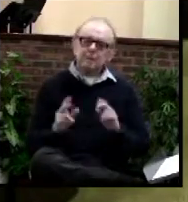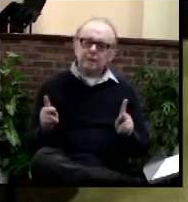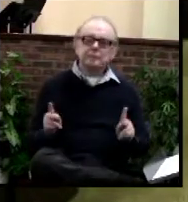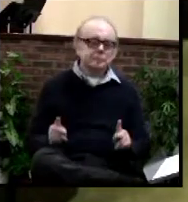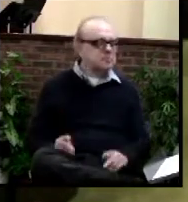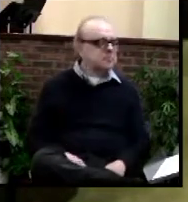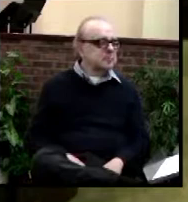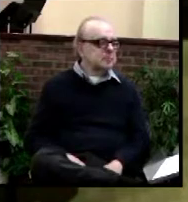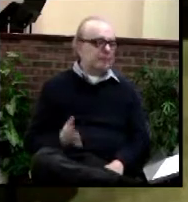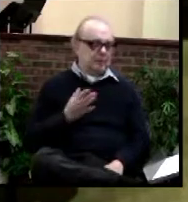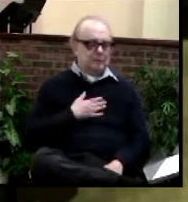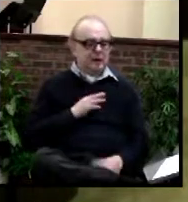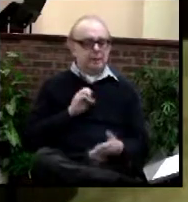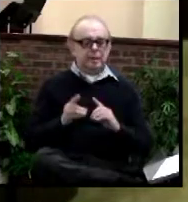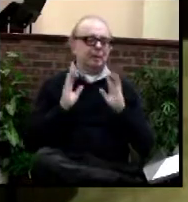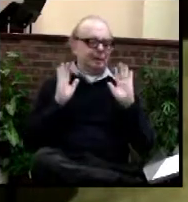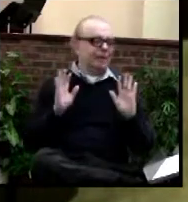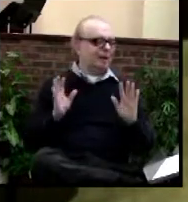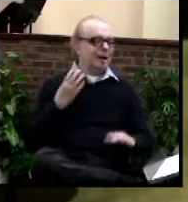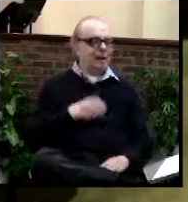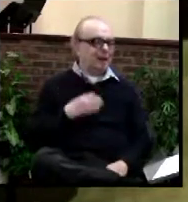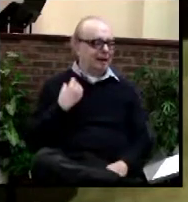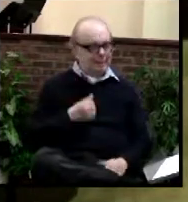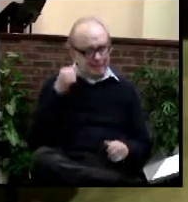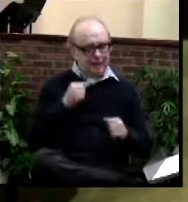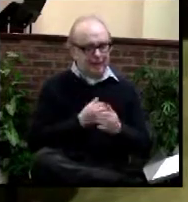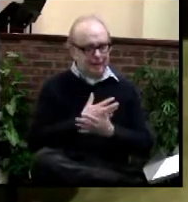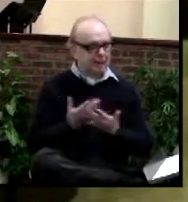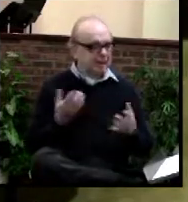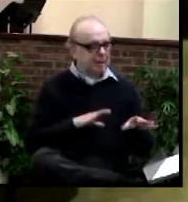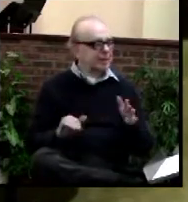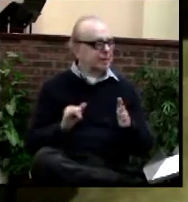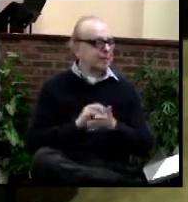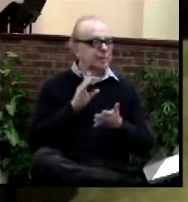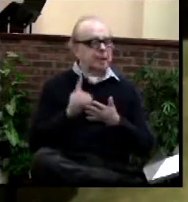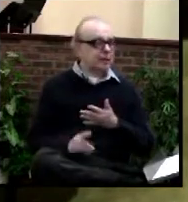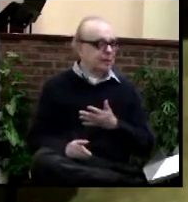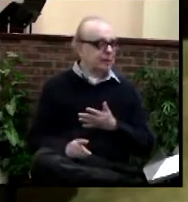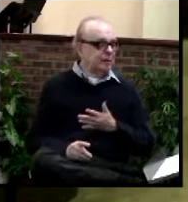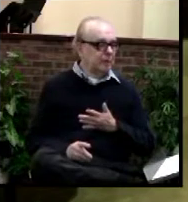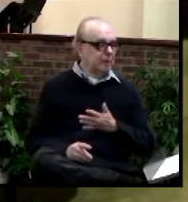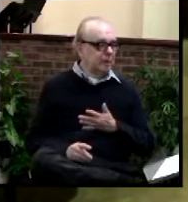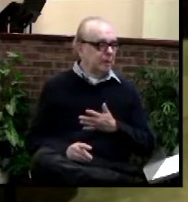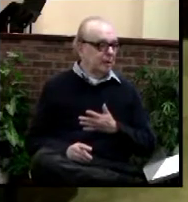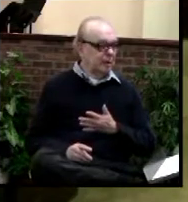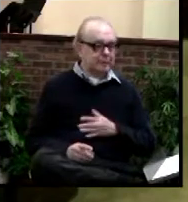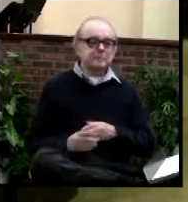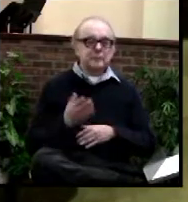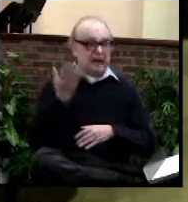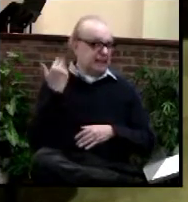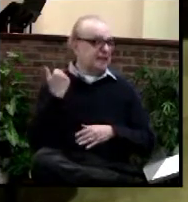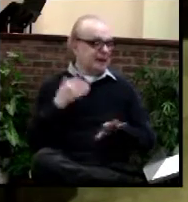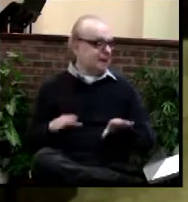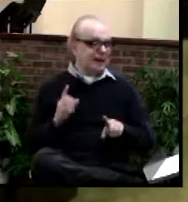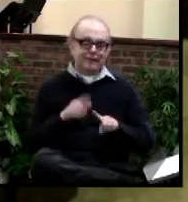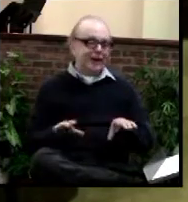Great. It's awesome. I can remember everything I did this weekend. Used to. I can't anymore. I'm getting